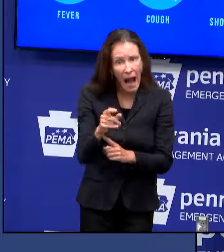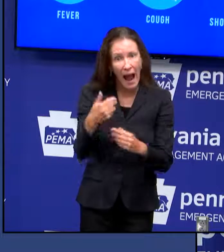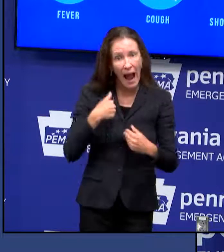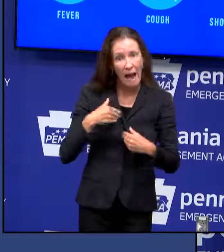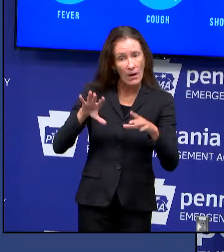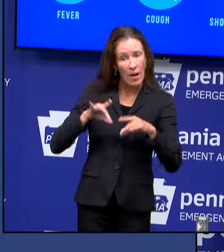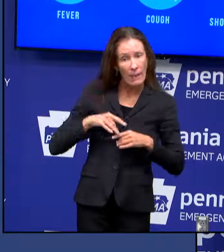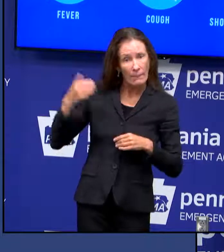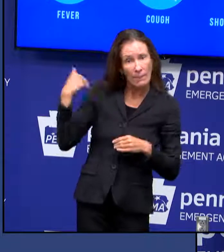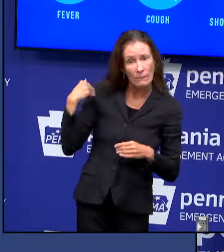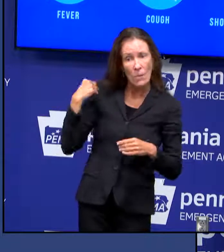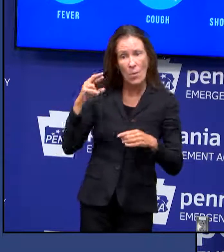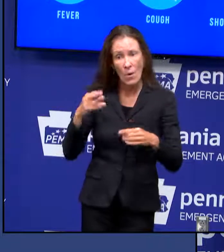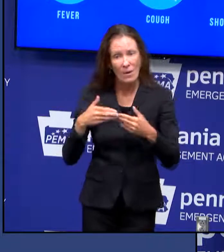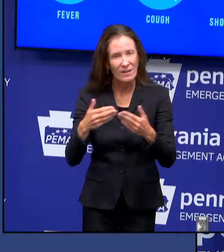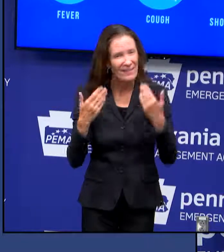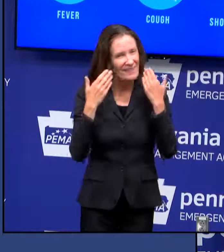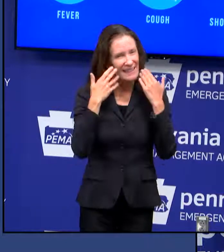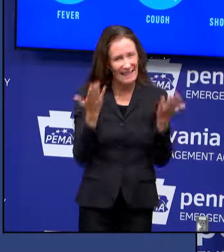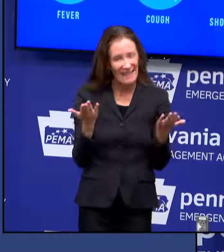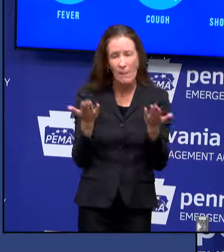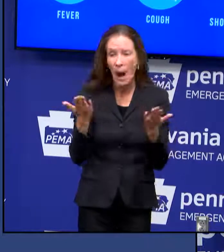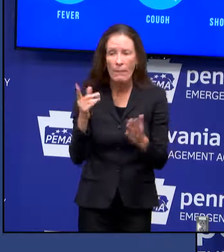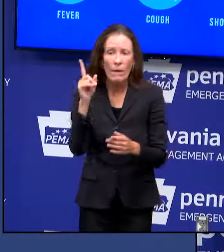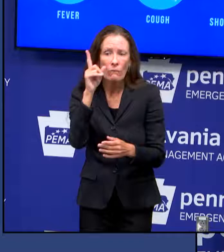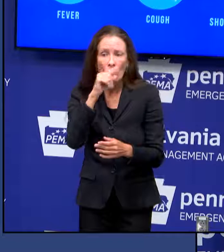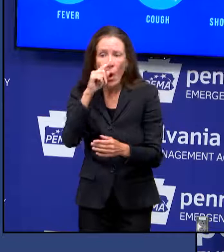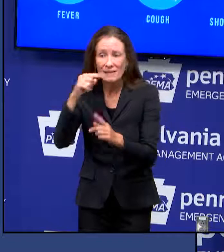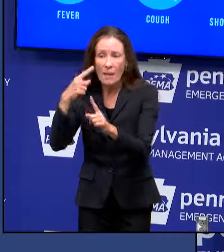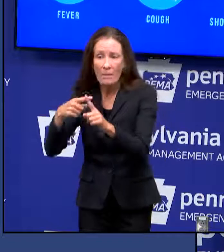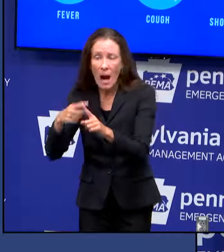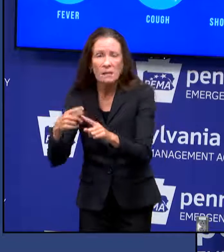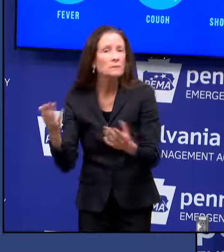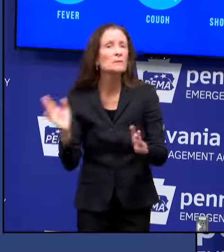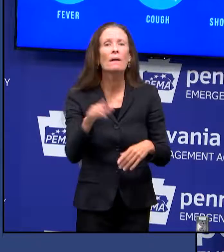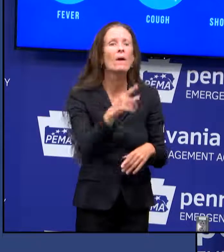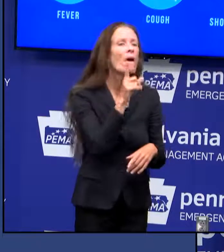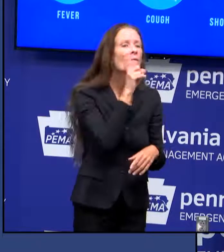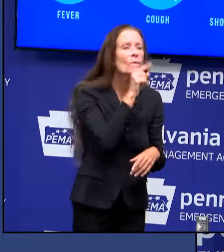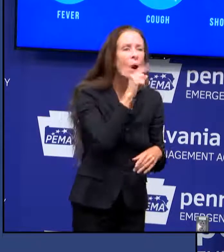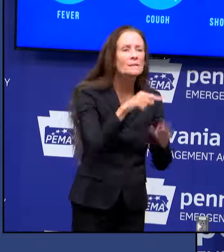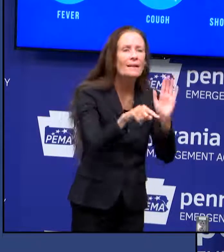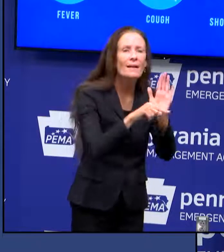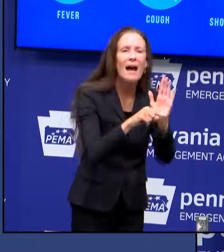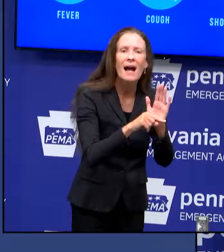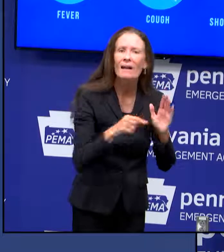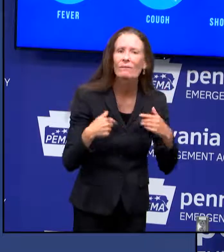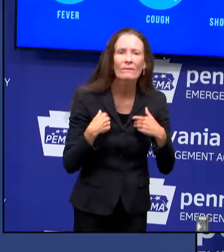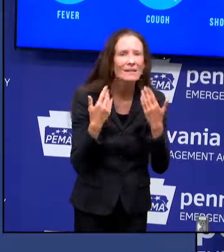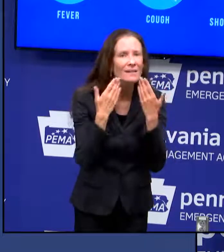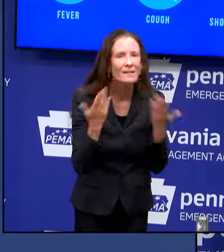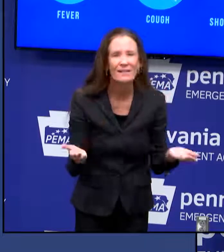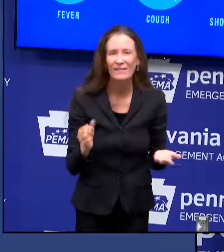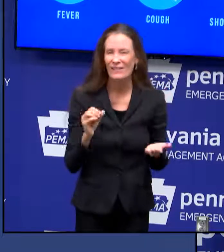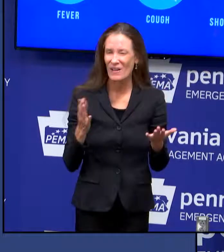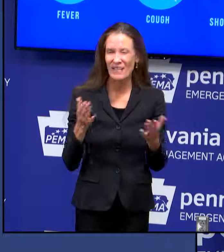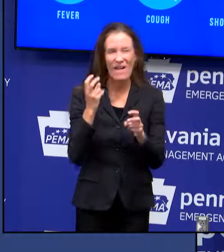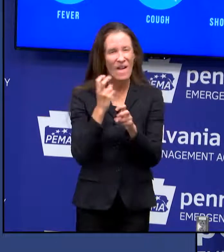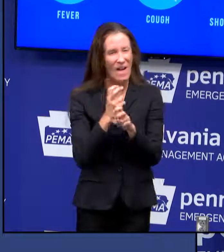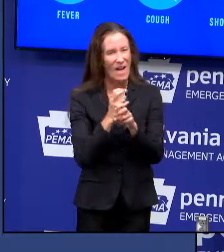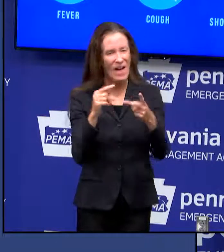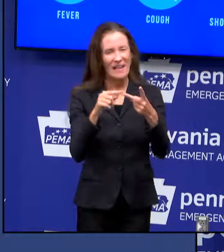So when nursing homes get those tests, we'll be working with them, and we'll be part of the countrywide